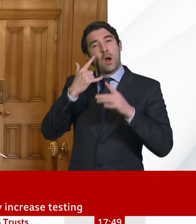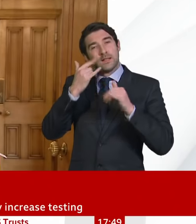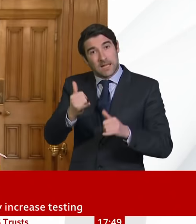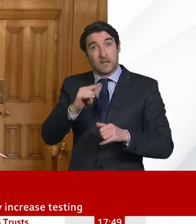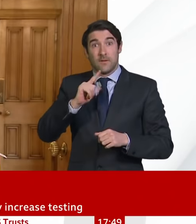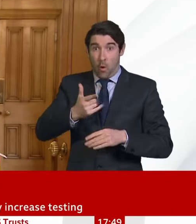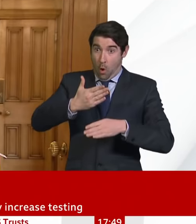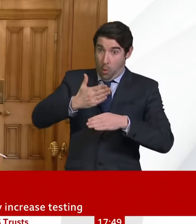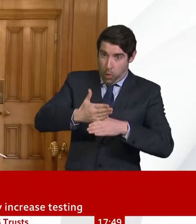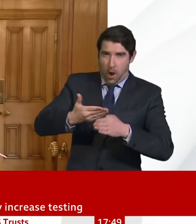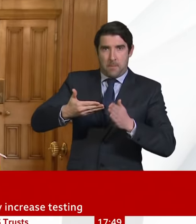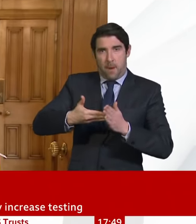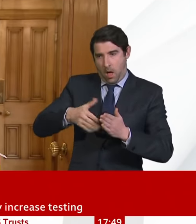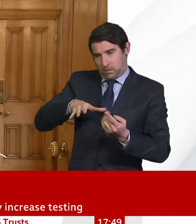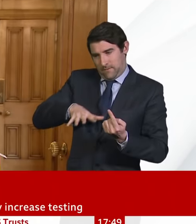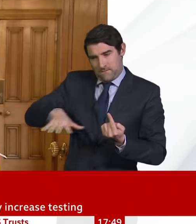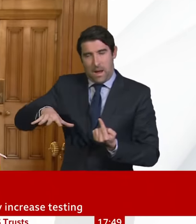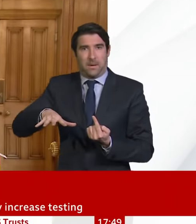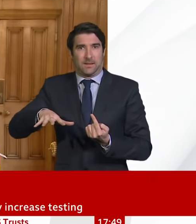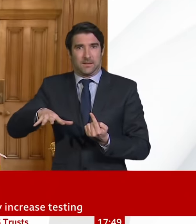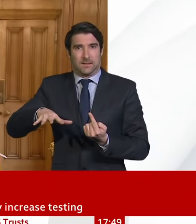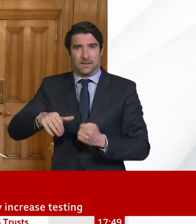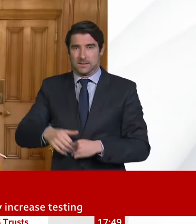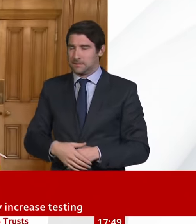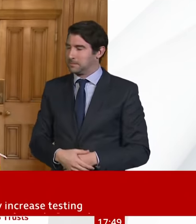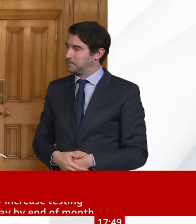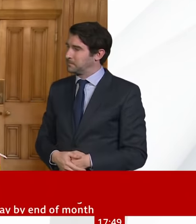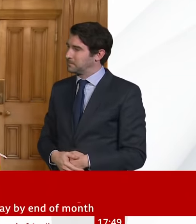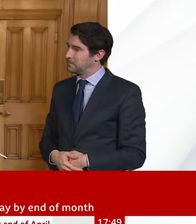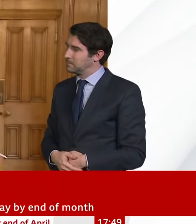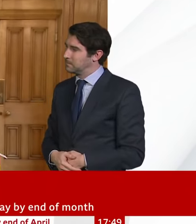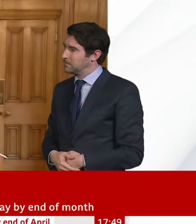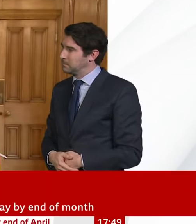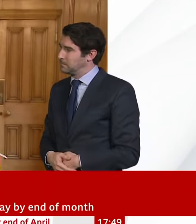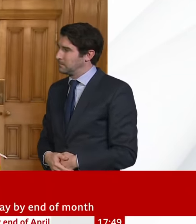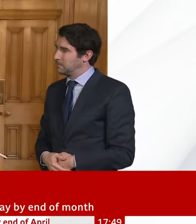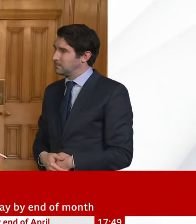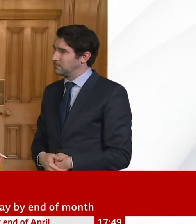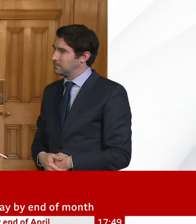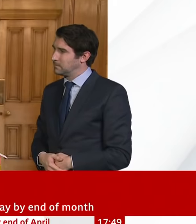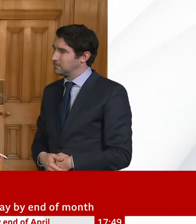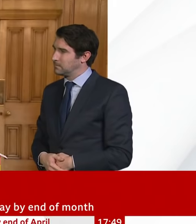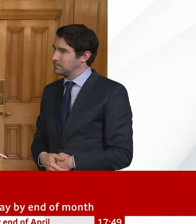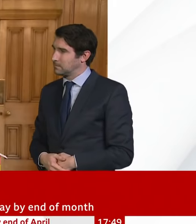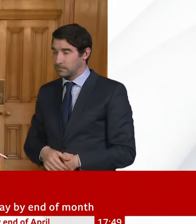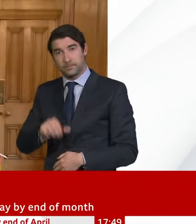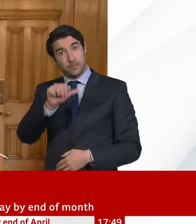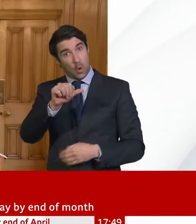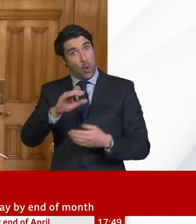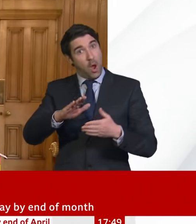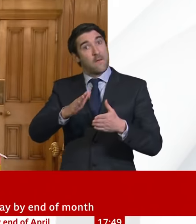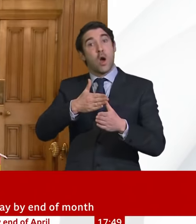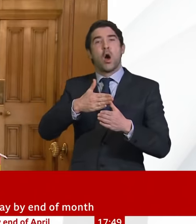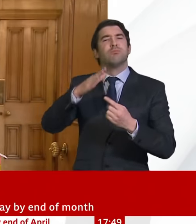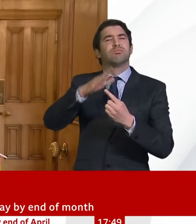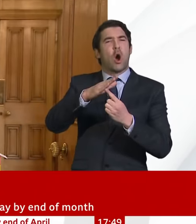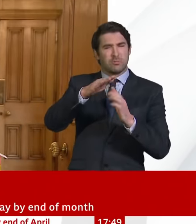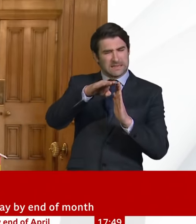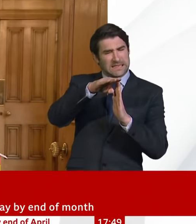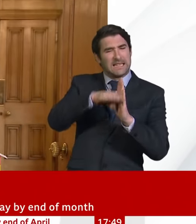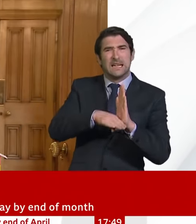patients first. The next prioritisation is, of course, NHS staff working in critical care, and then after